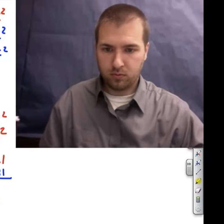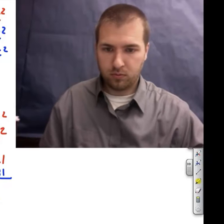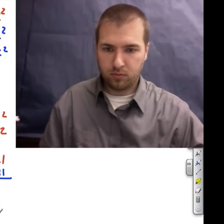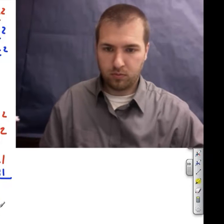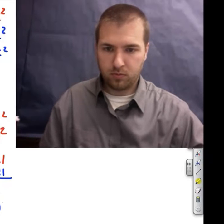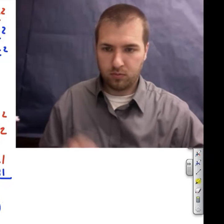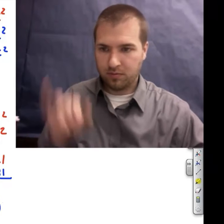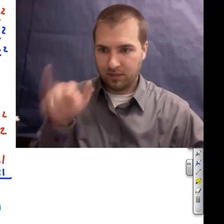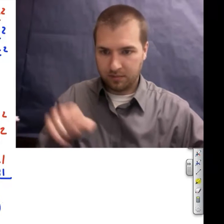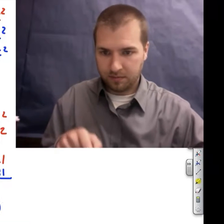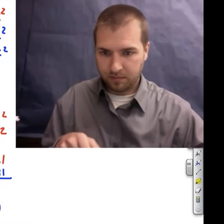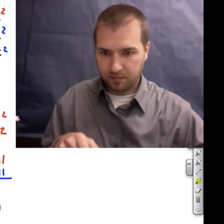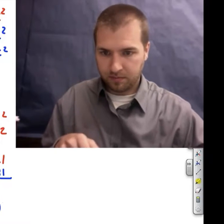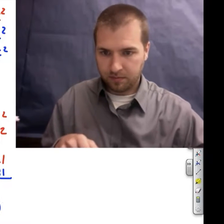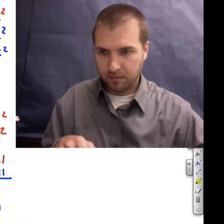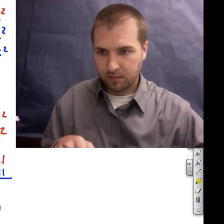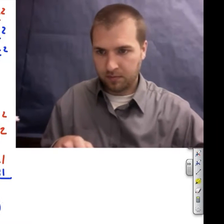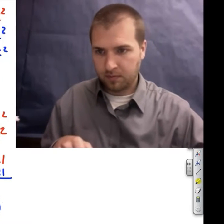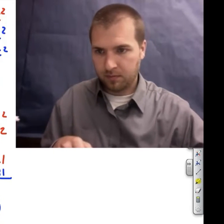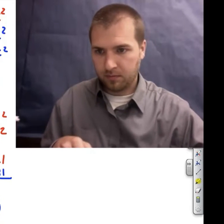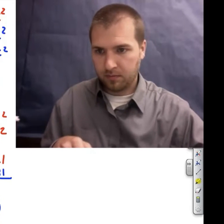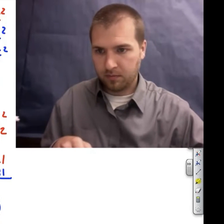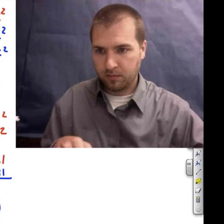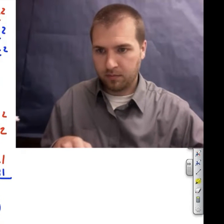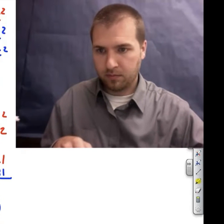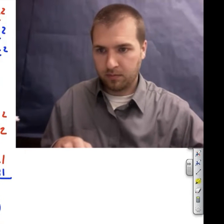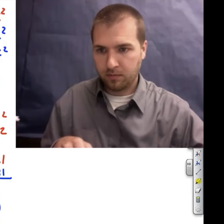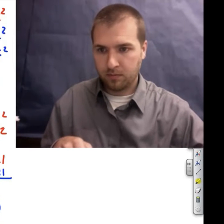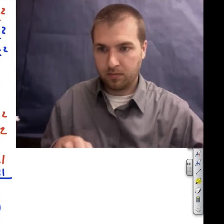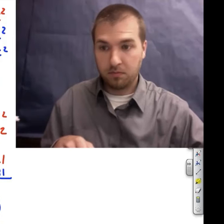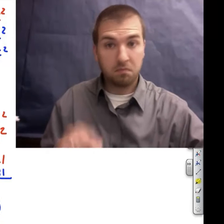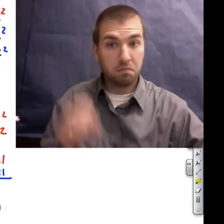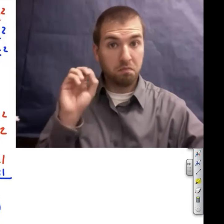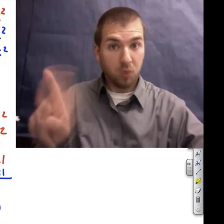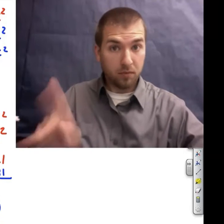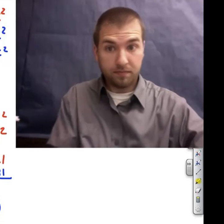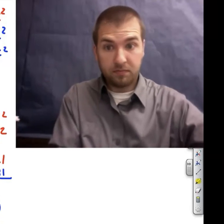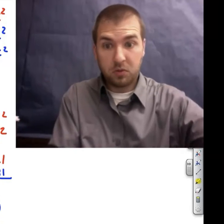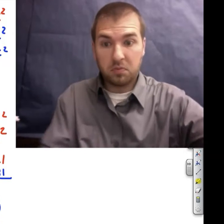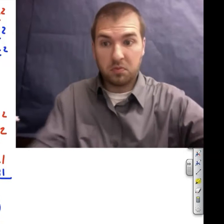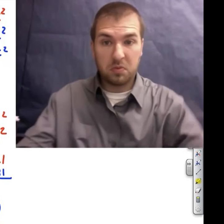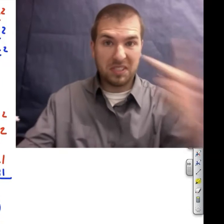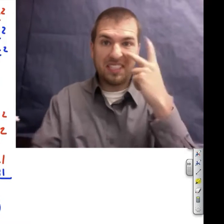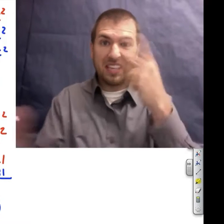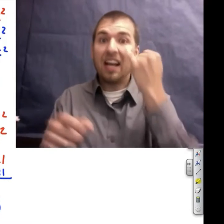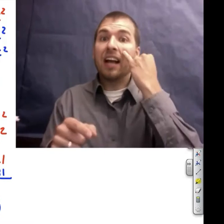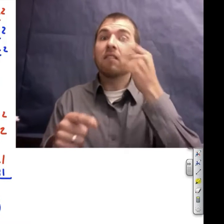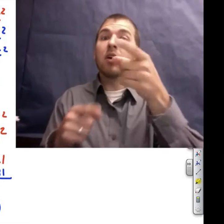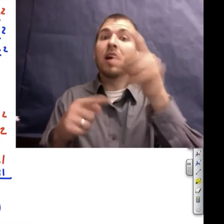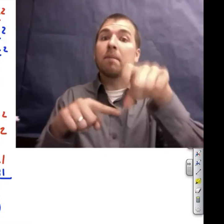32. So that's going to be our x. So that's going to be that side, that leg. Okay.